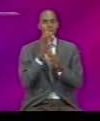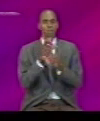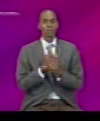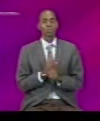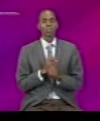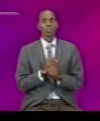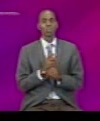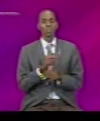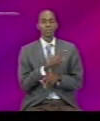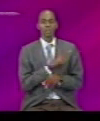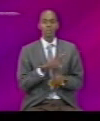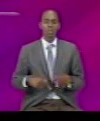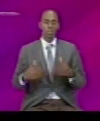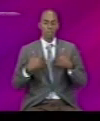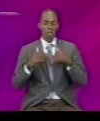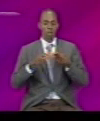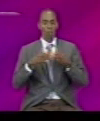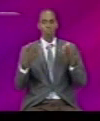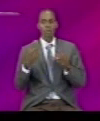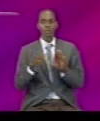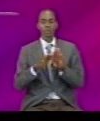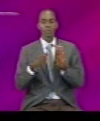The Lord has opened the door for us.